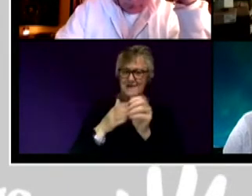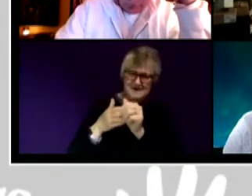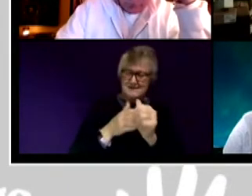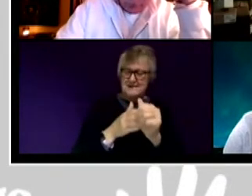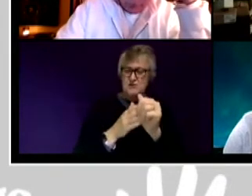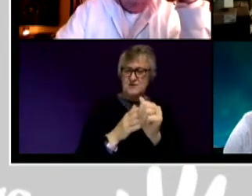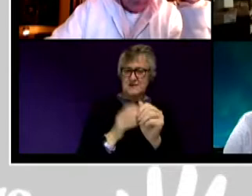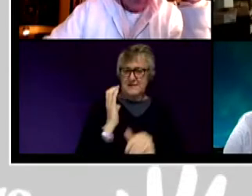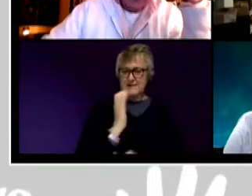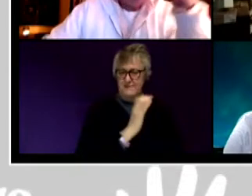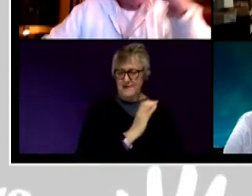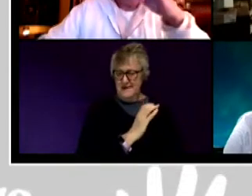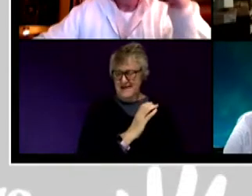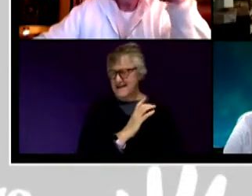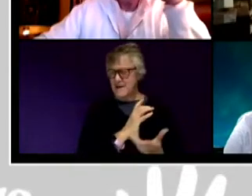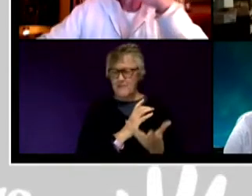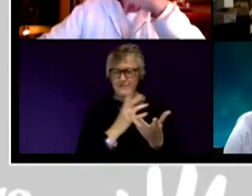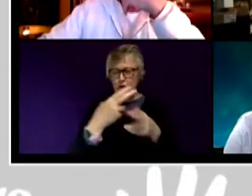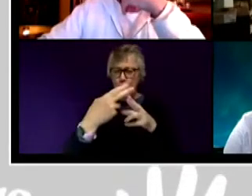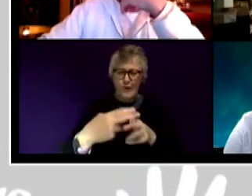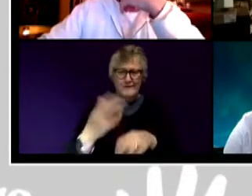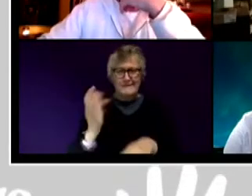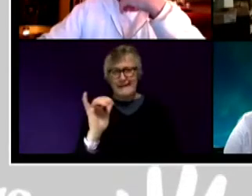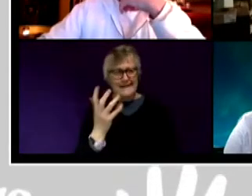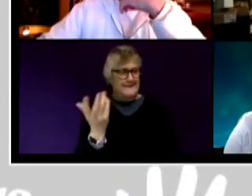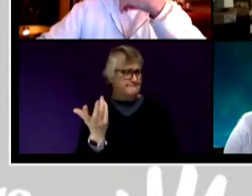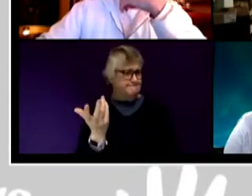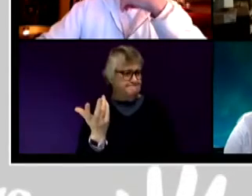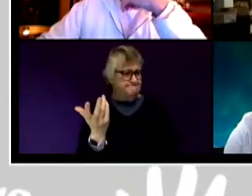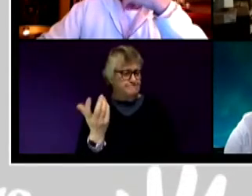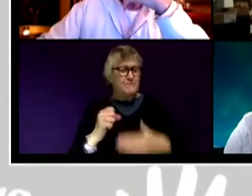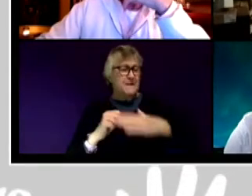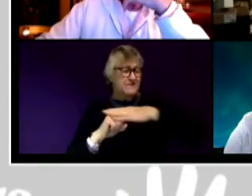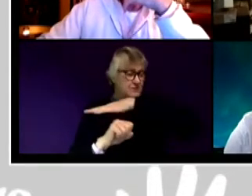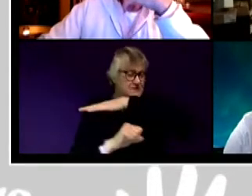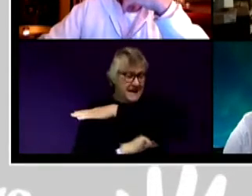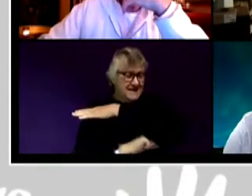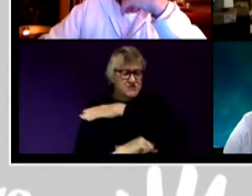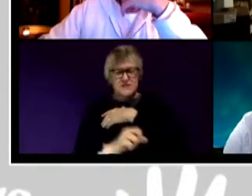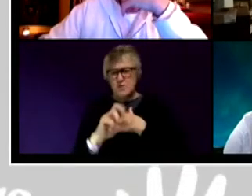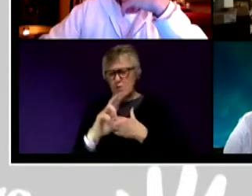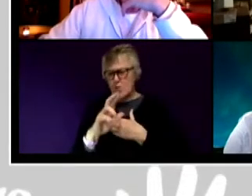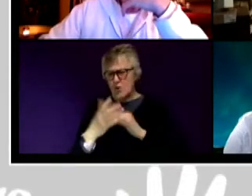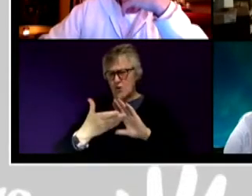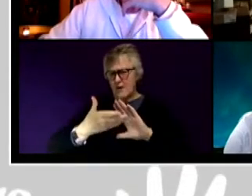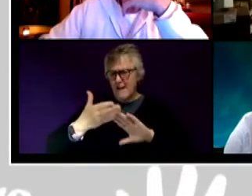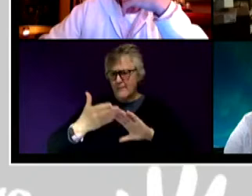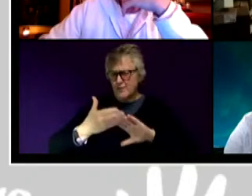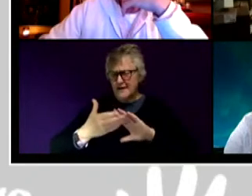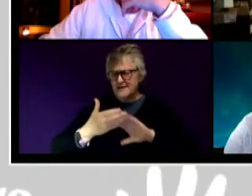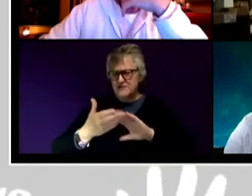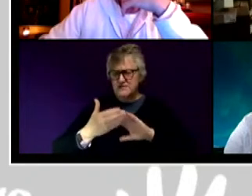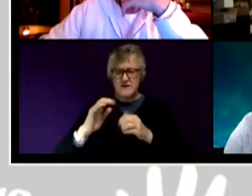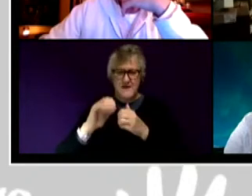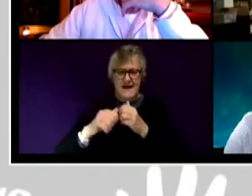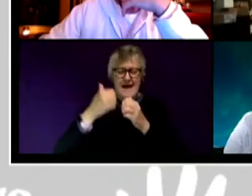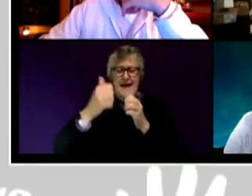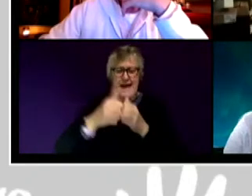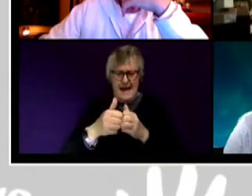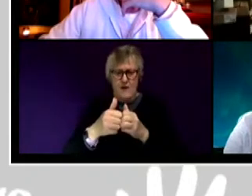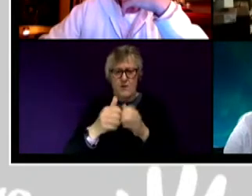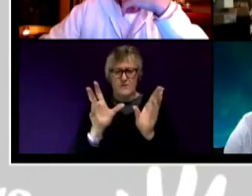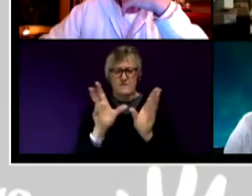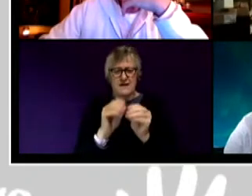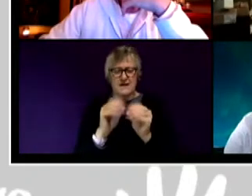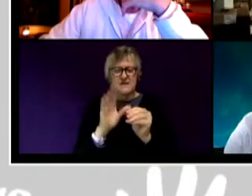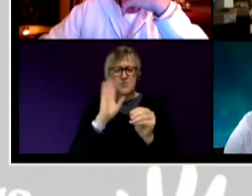the foundation or the operations of how our meetings are going to be directed going forward. we